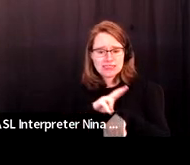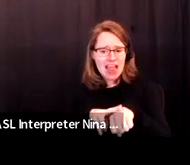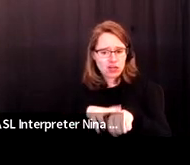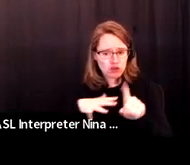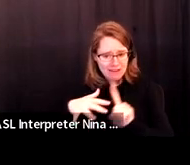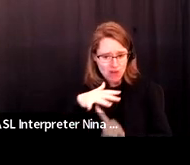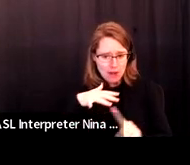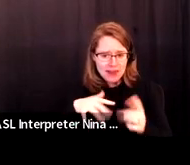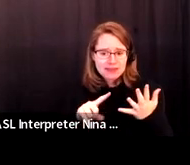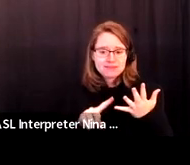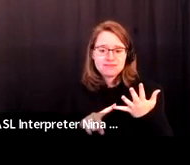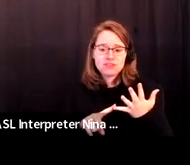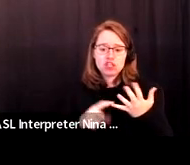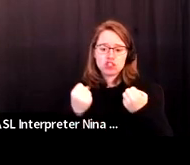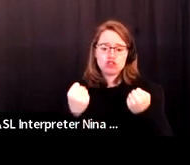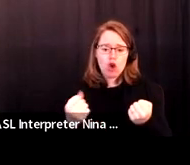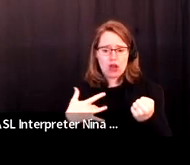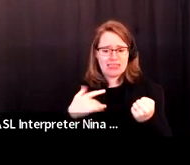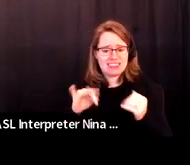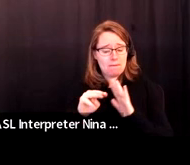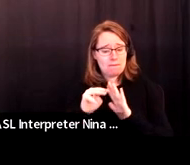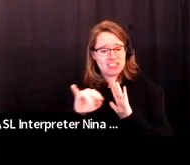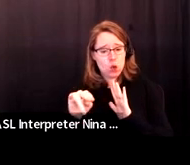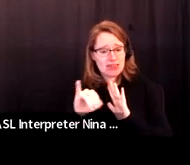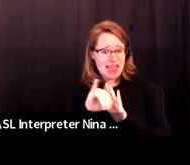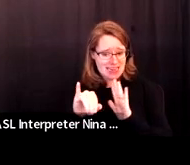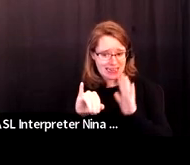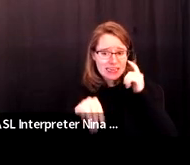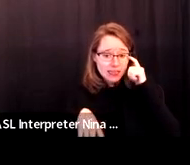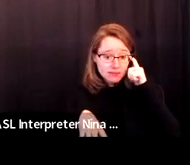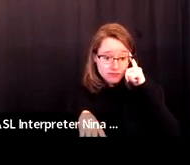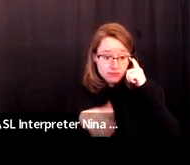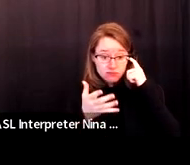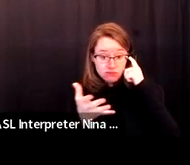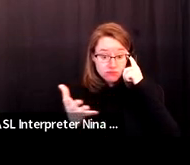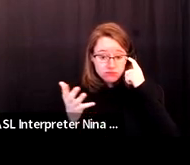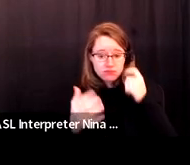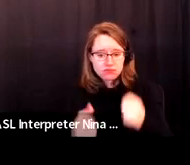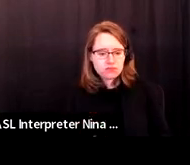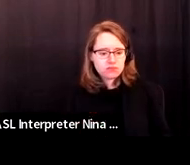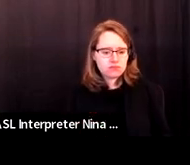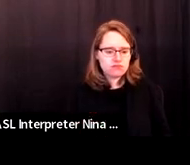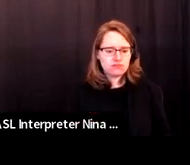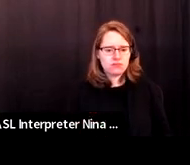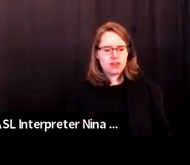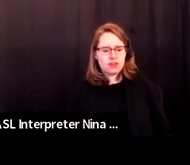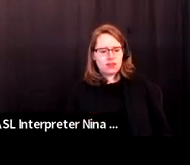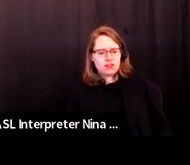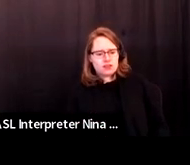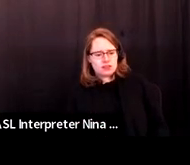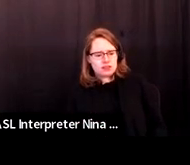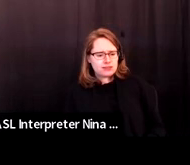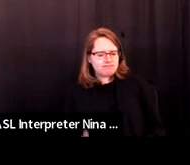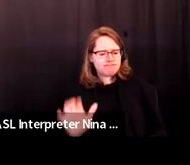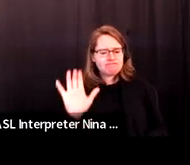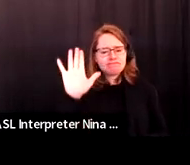problem-solving capital, or any other shifts that you think we need to make? Paul, what was the comment you made about the depth